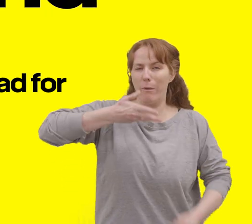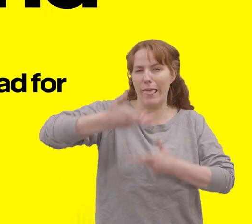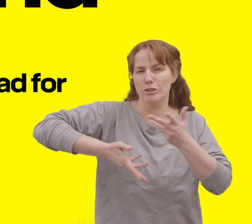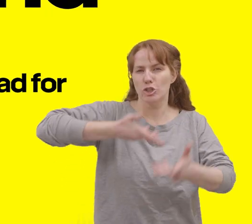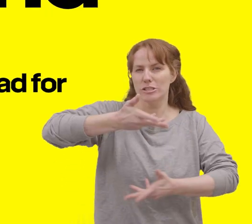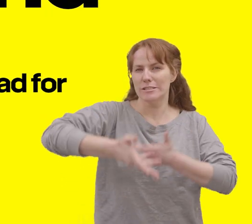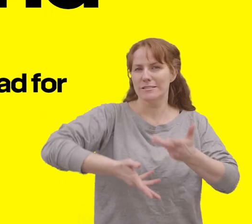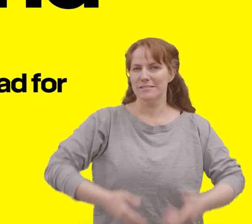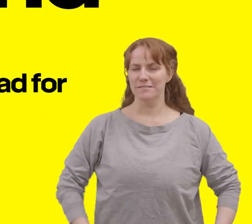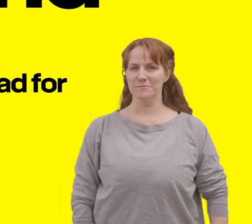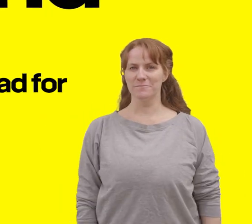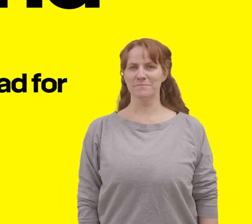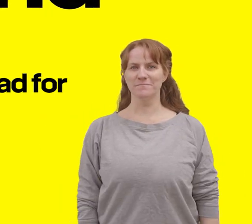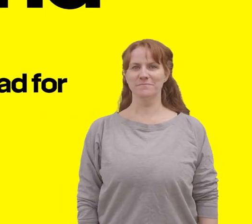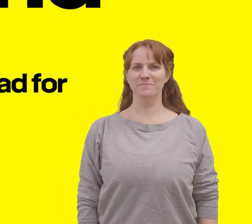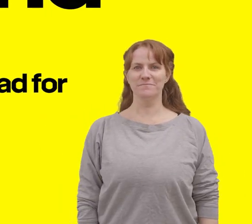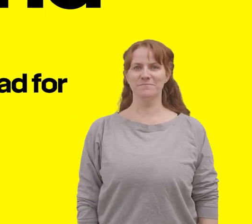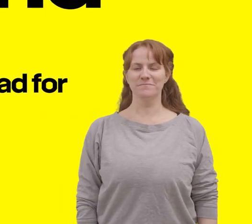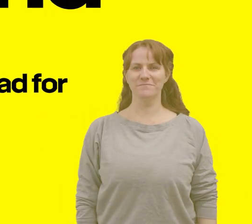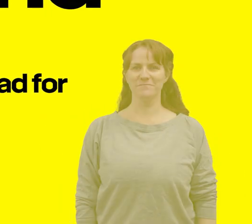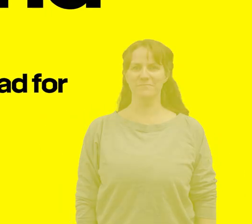urban legend,